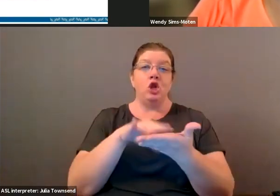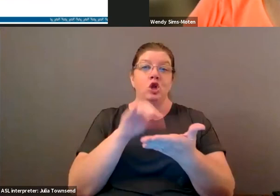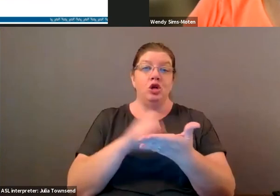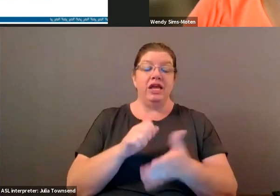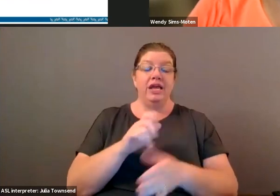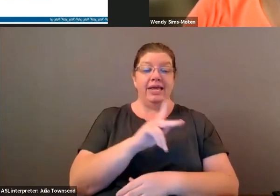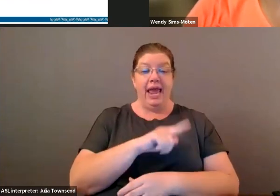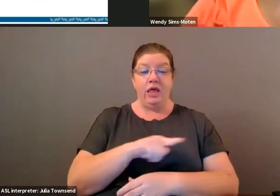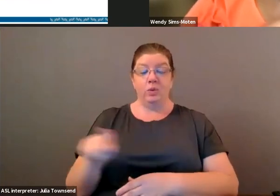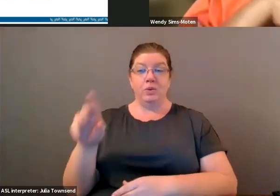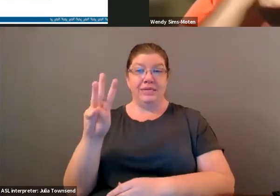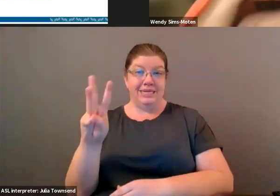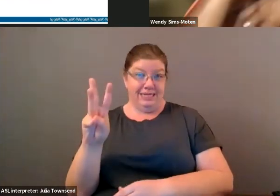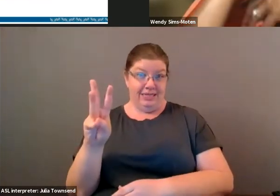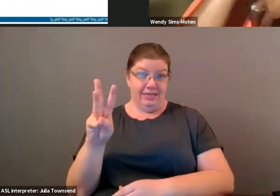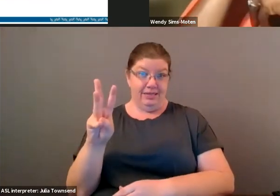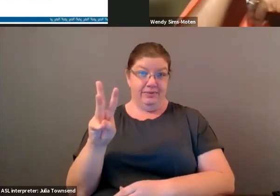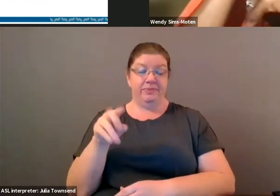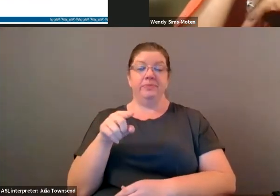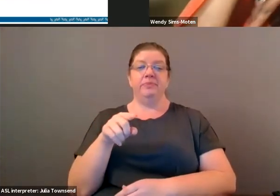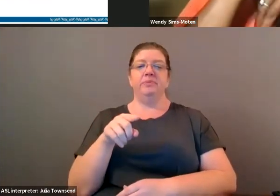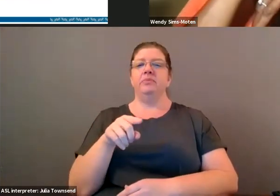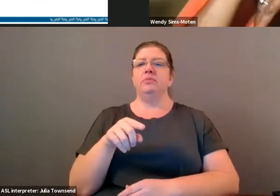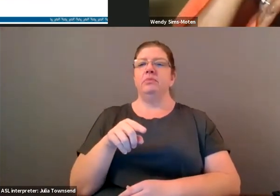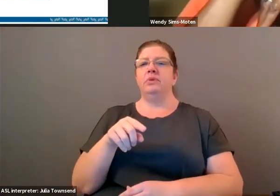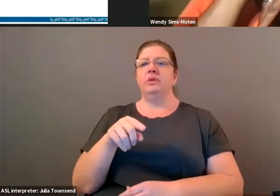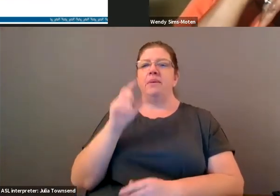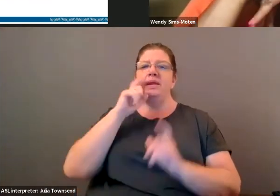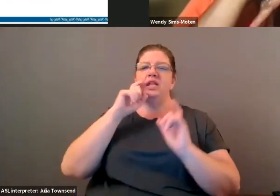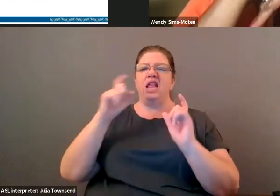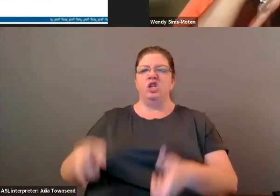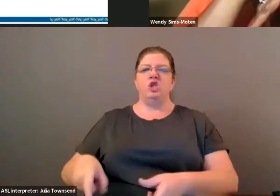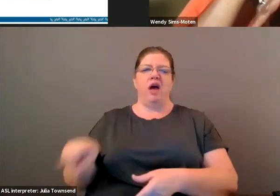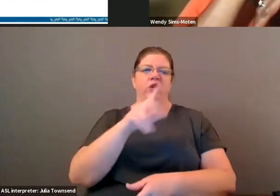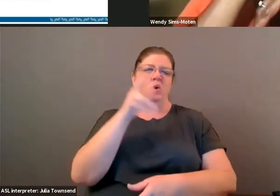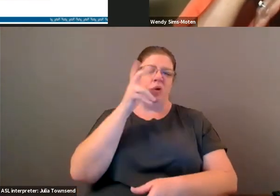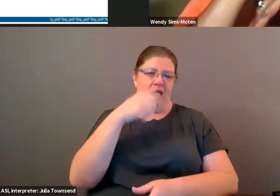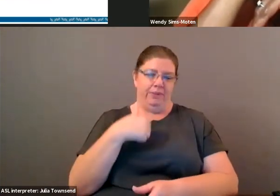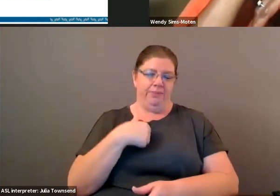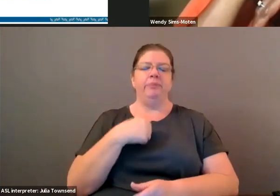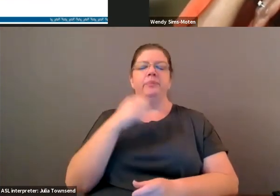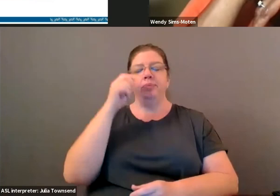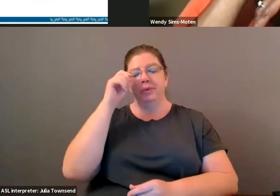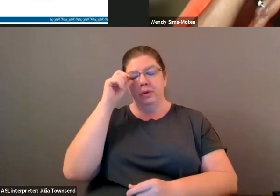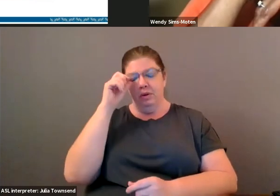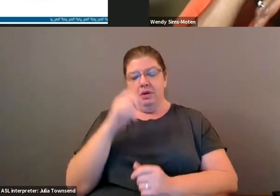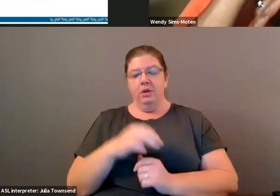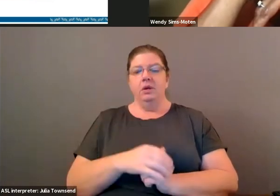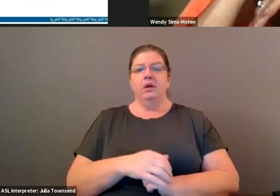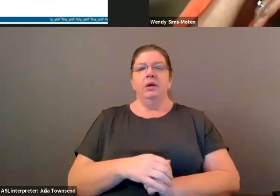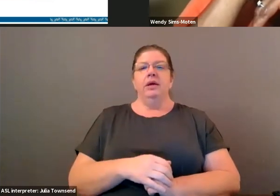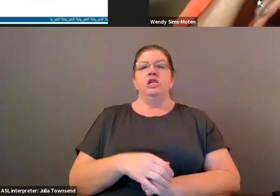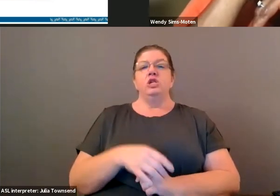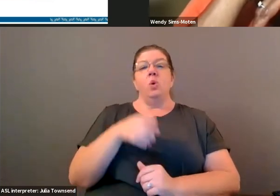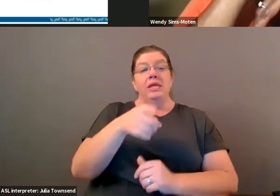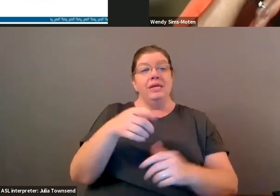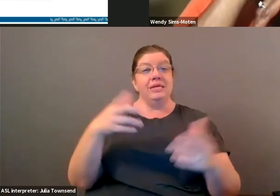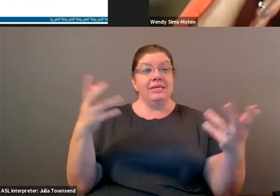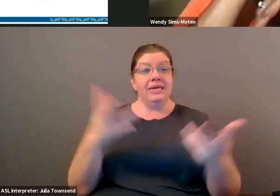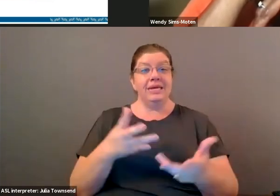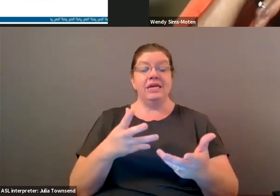what this is, take this off so you can hear me. So the expanded learning for K-6, what this is